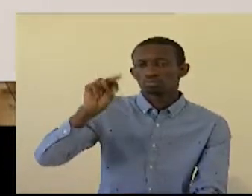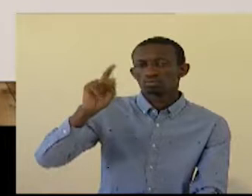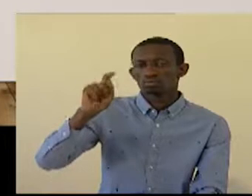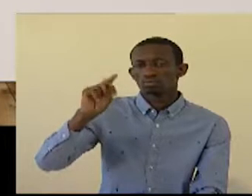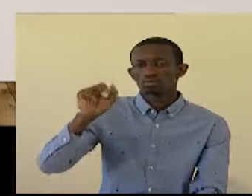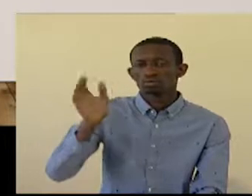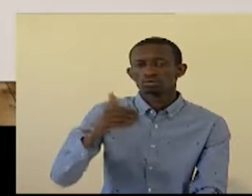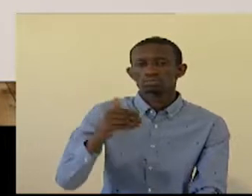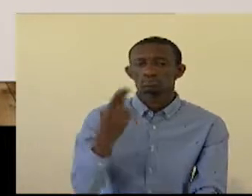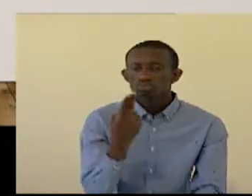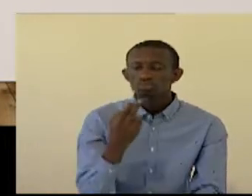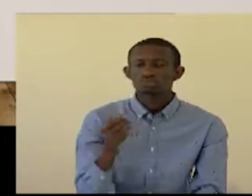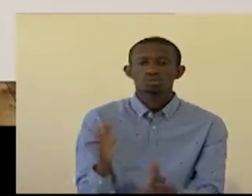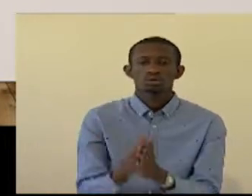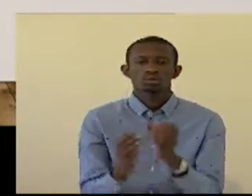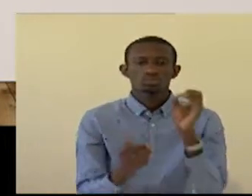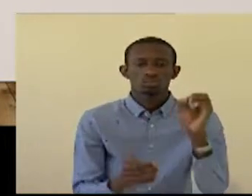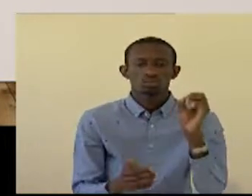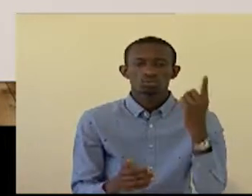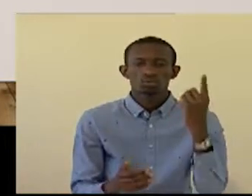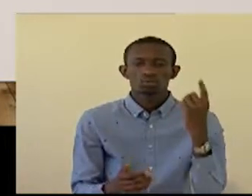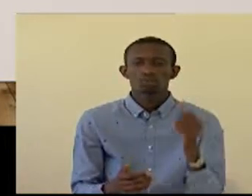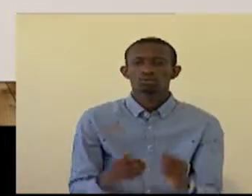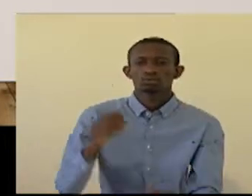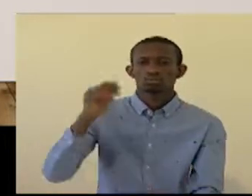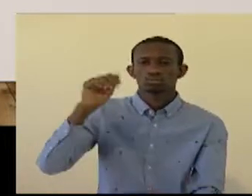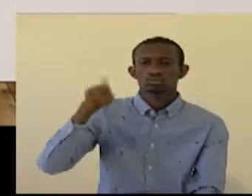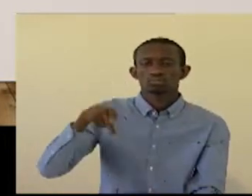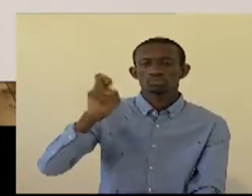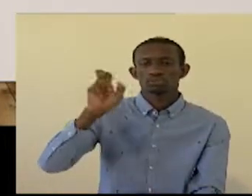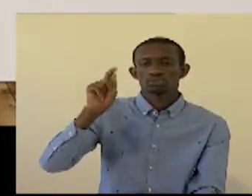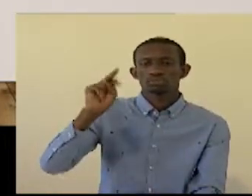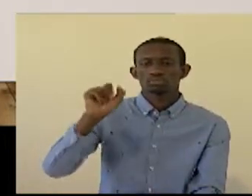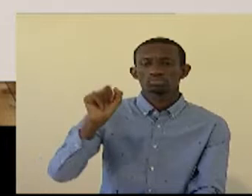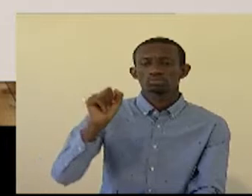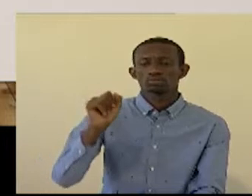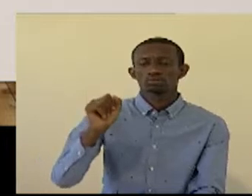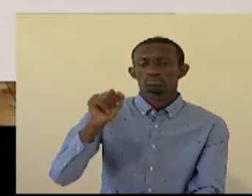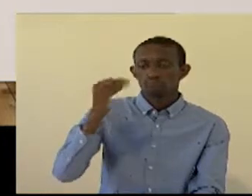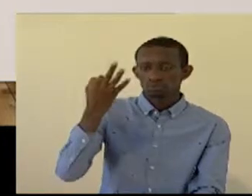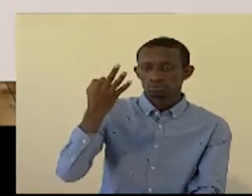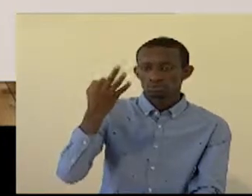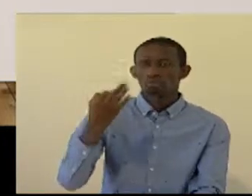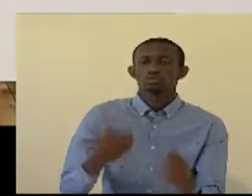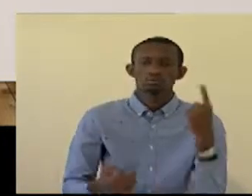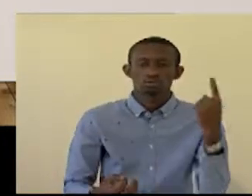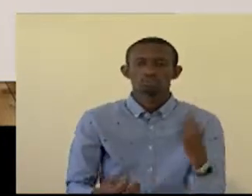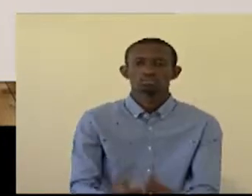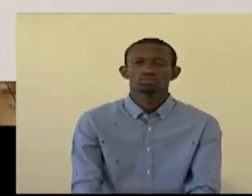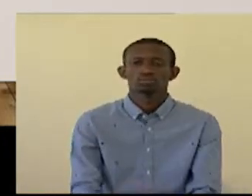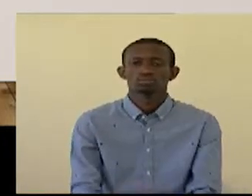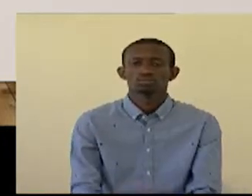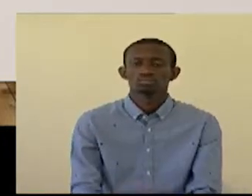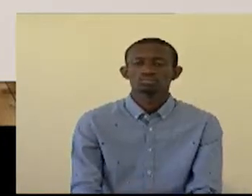a carbonyl compound with another organic compound, aldehyde and ketone and ketone.